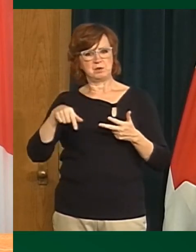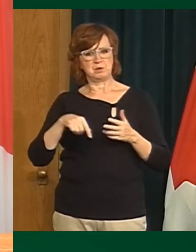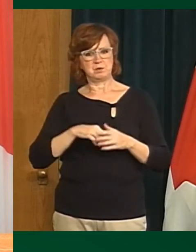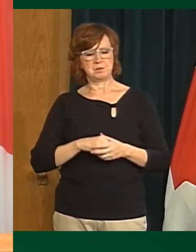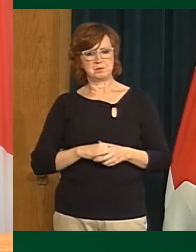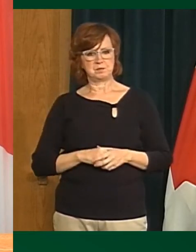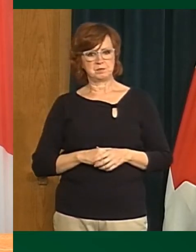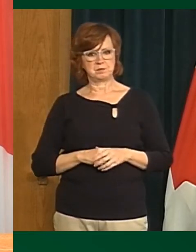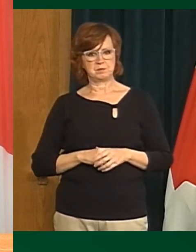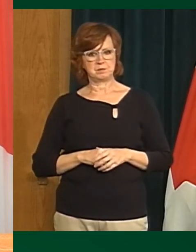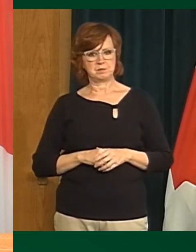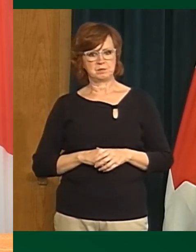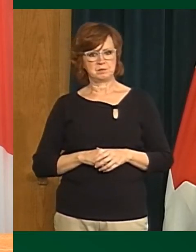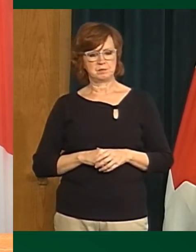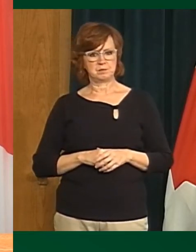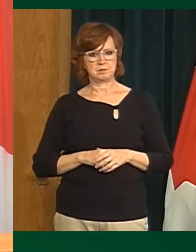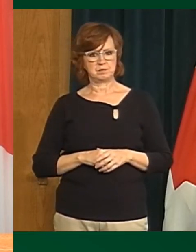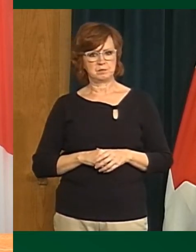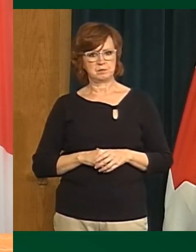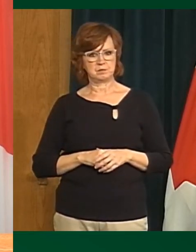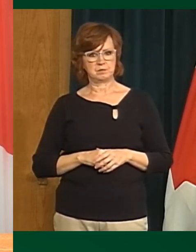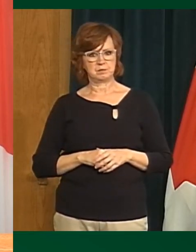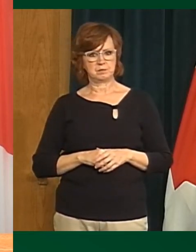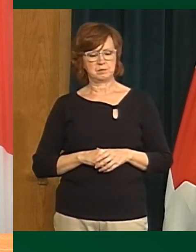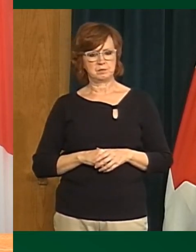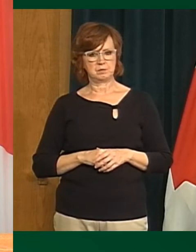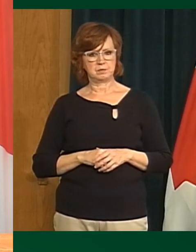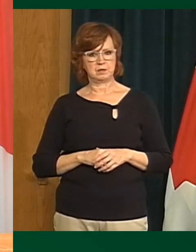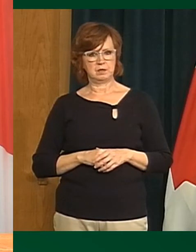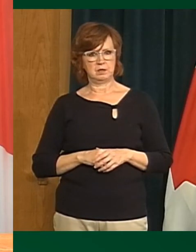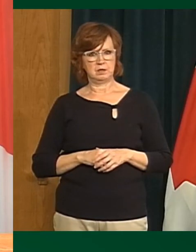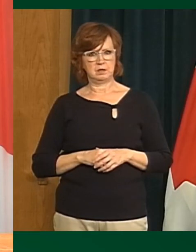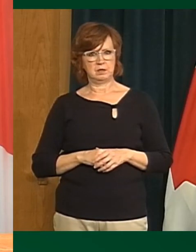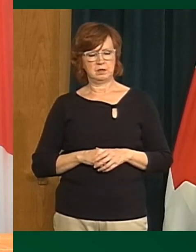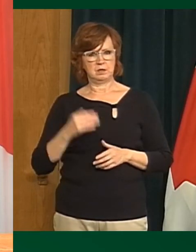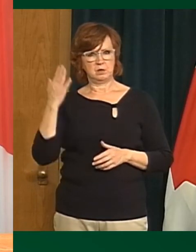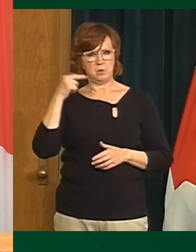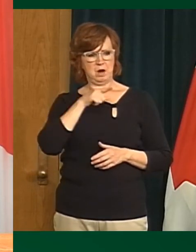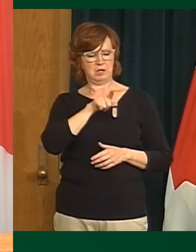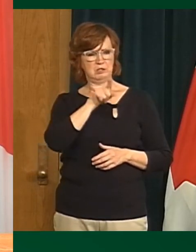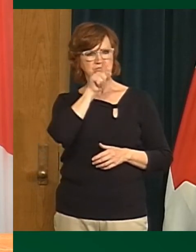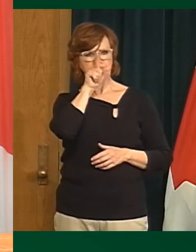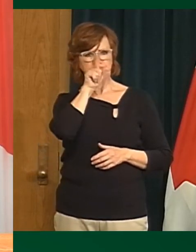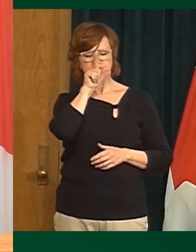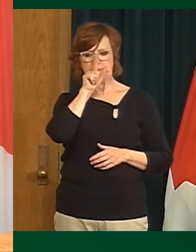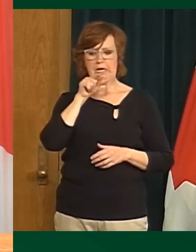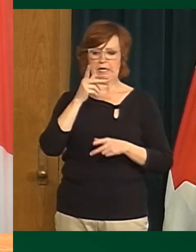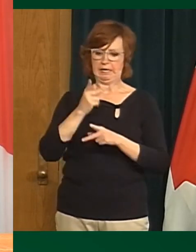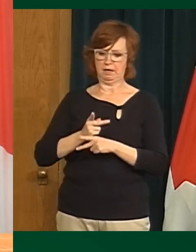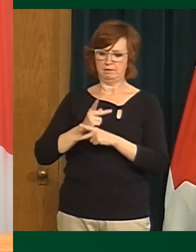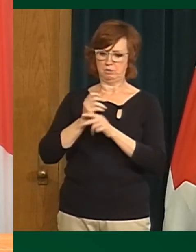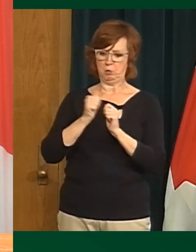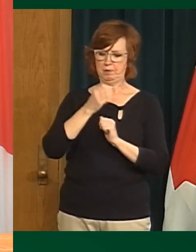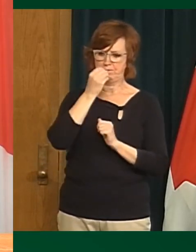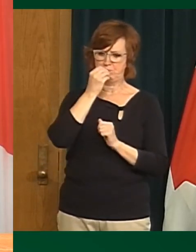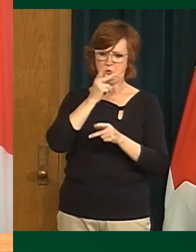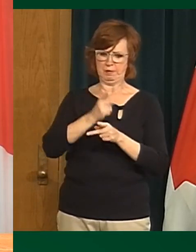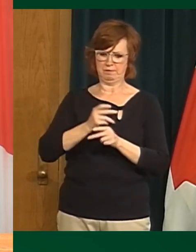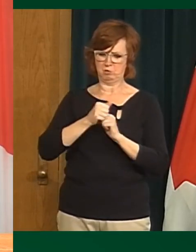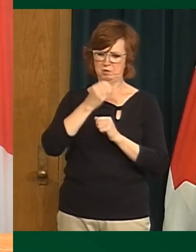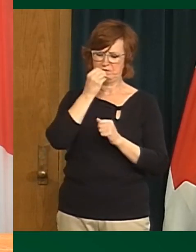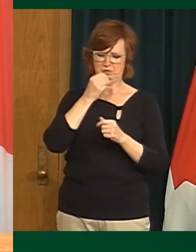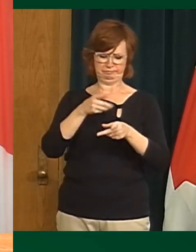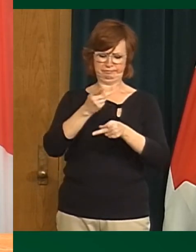with your friends and families right now, if that seems to be like a high-risk trend when it comes to spreading COVID-19? Yeah,